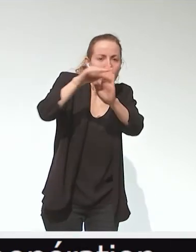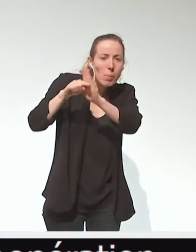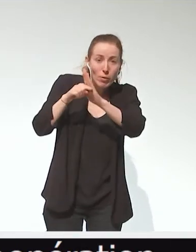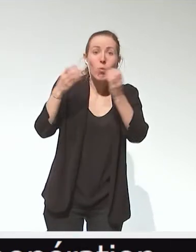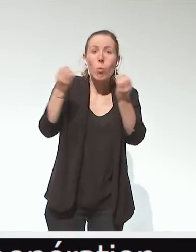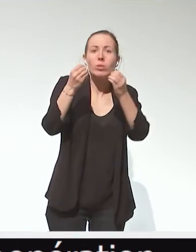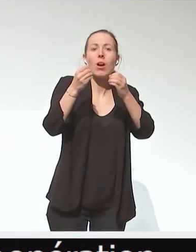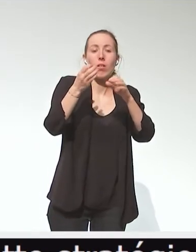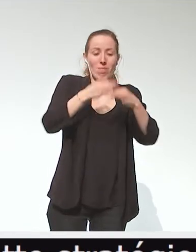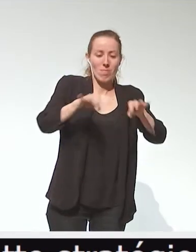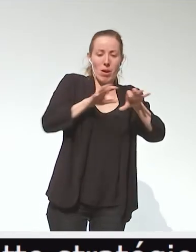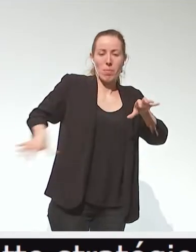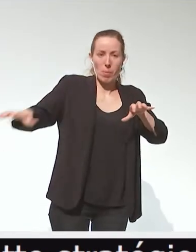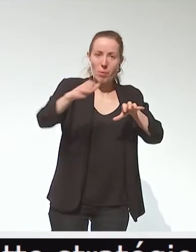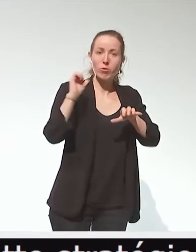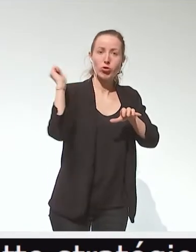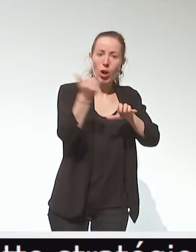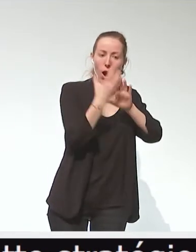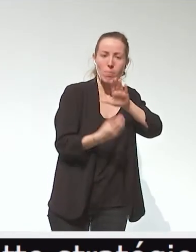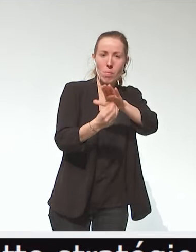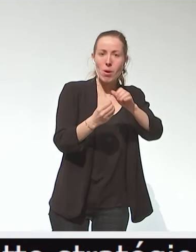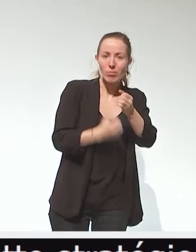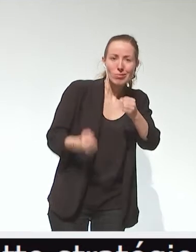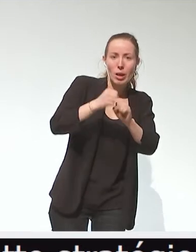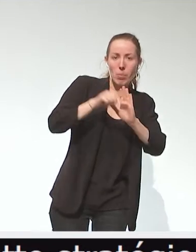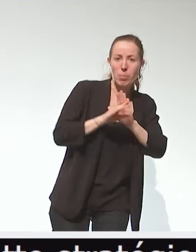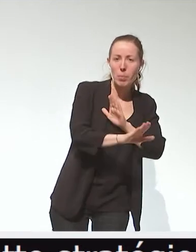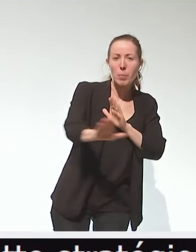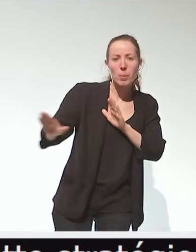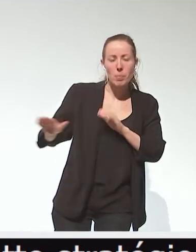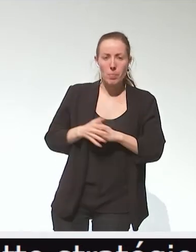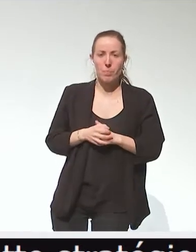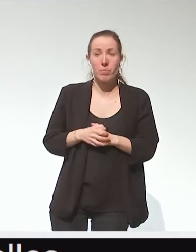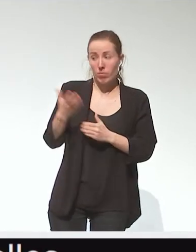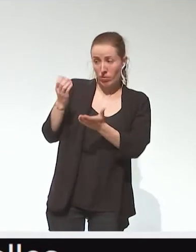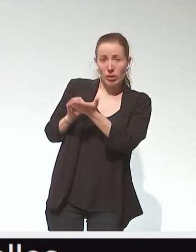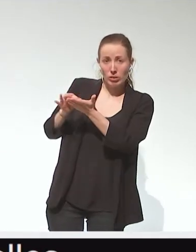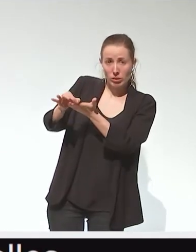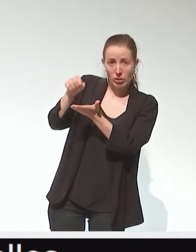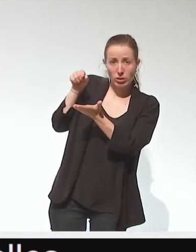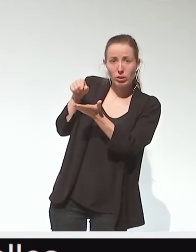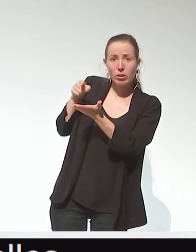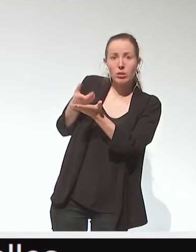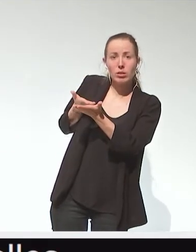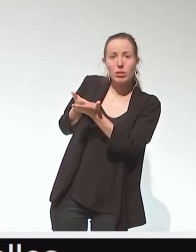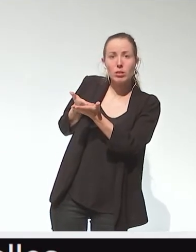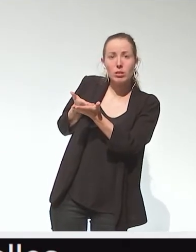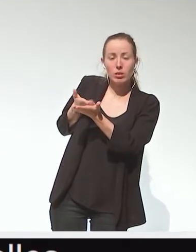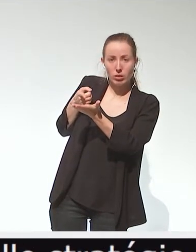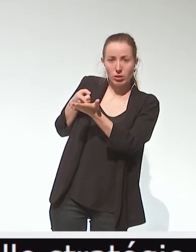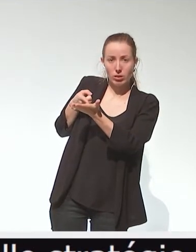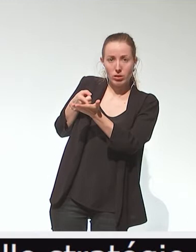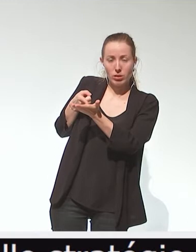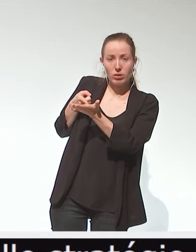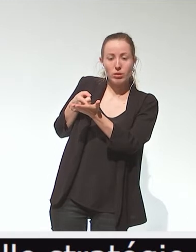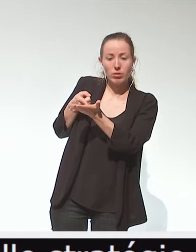good foundation for new member states to take further measures to promote the rights of